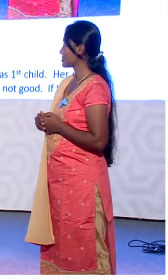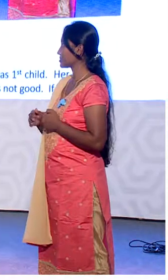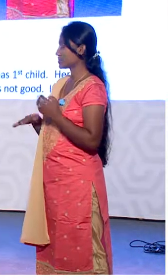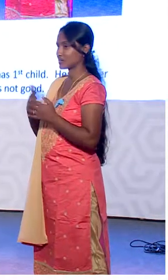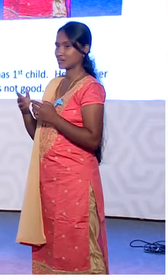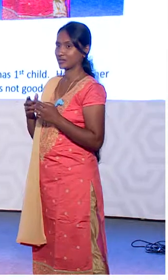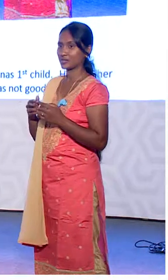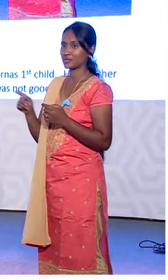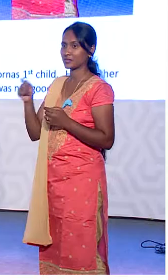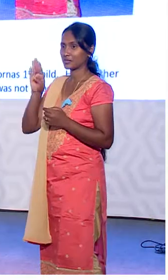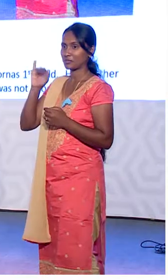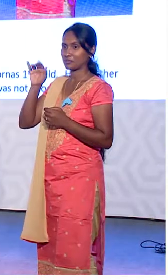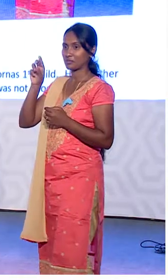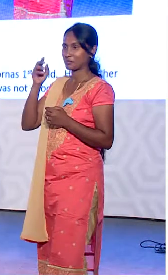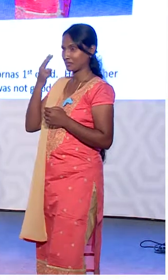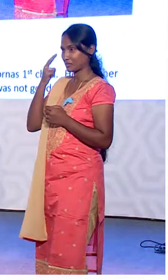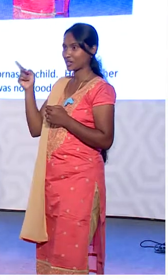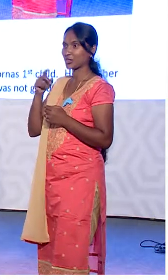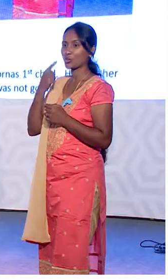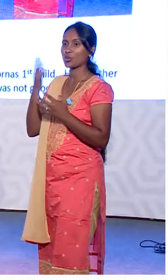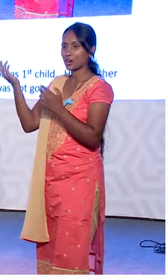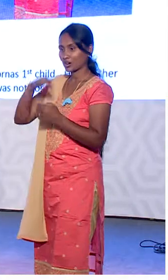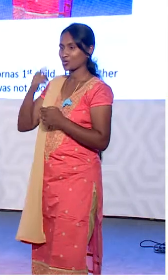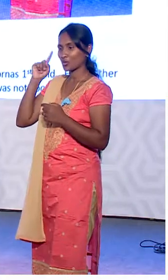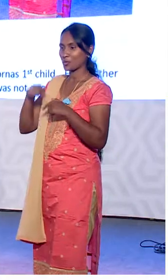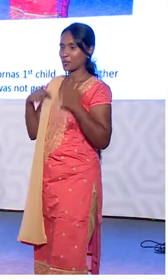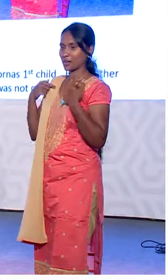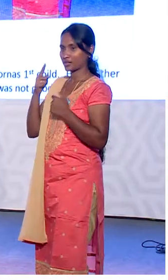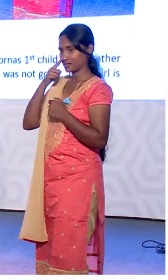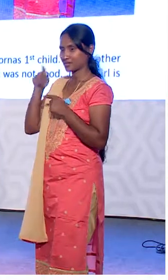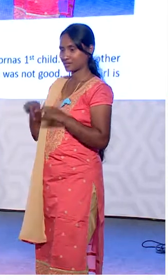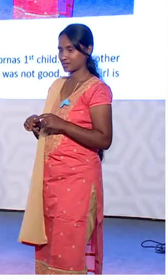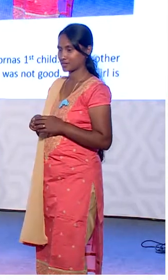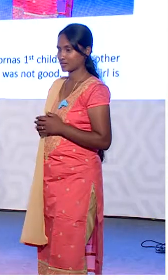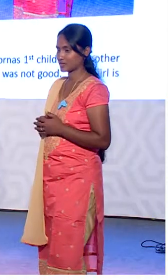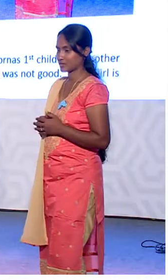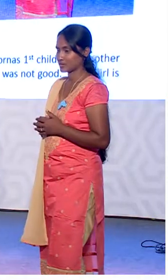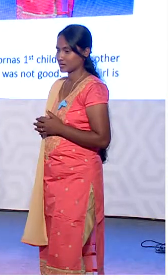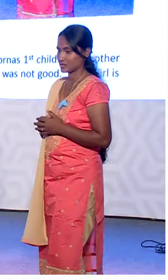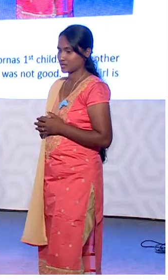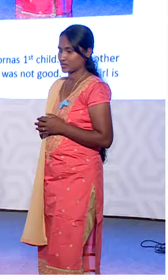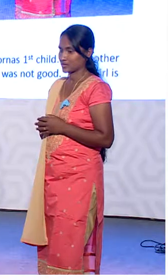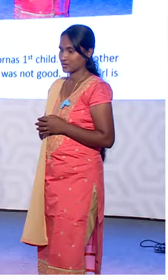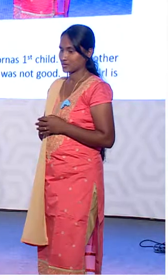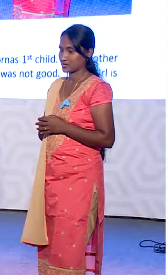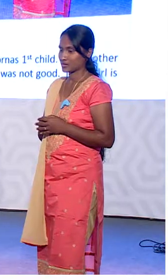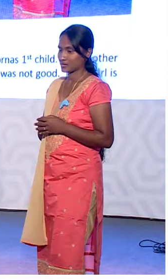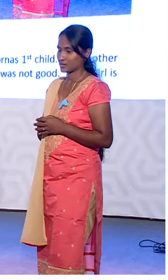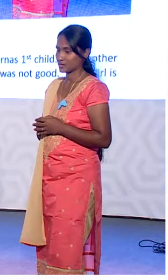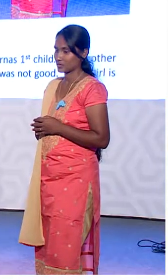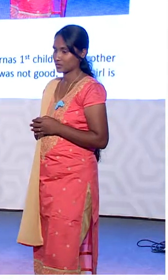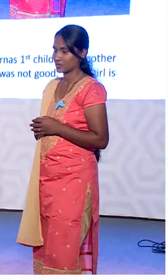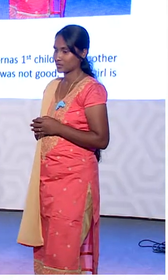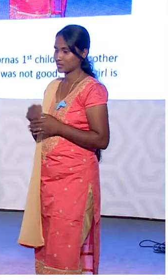dowry because she's blind. Nobody wants to marry her. So I was taken to the city